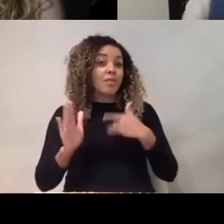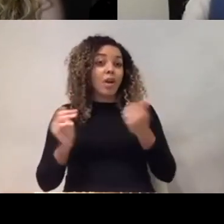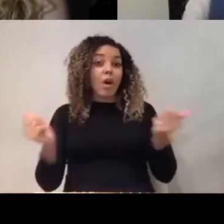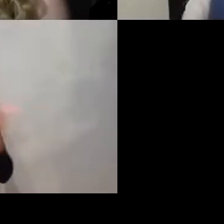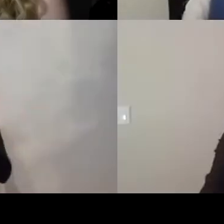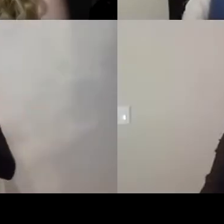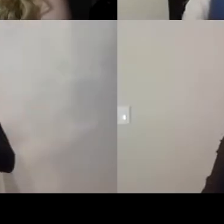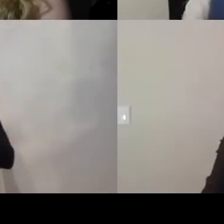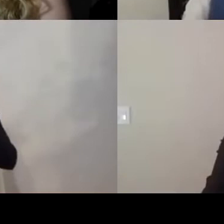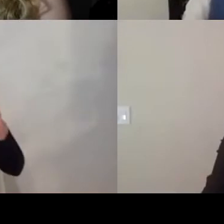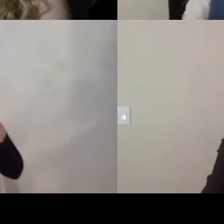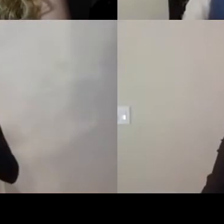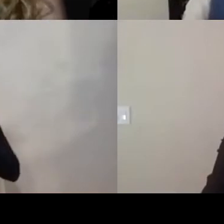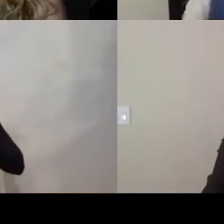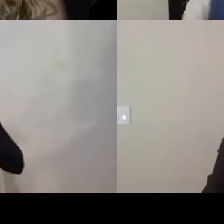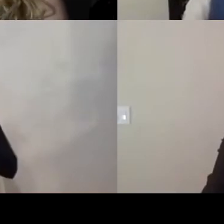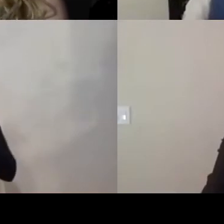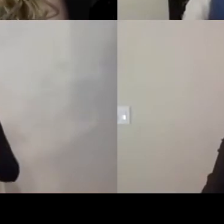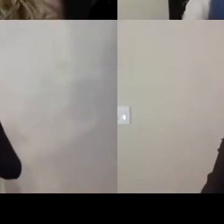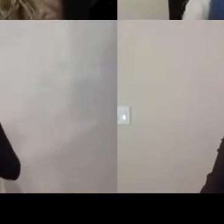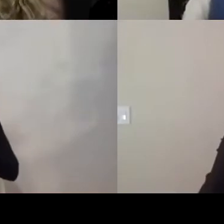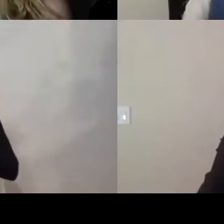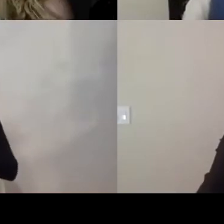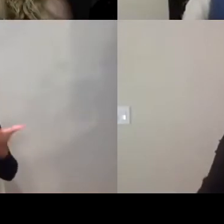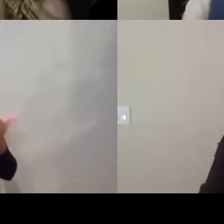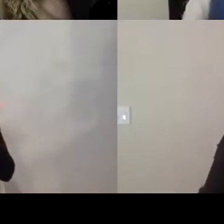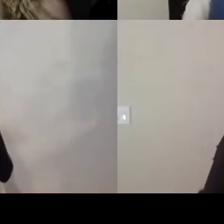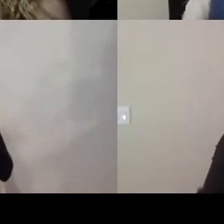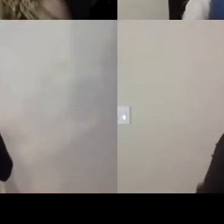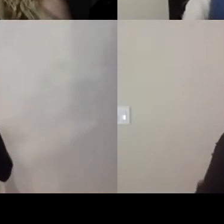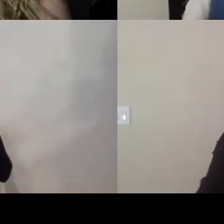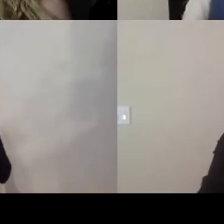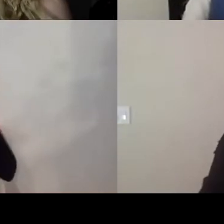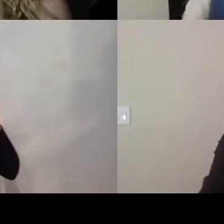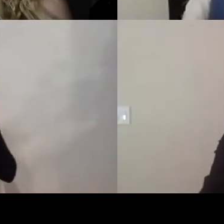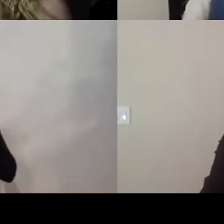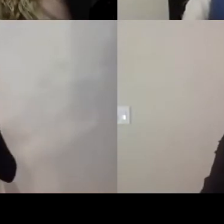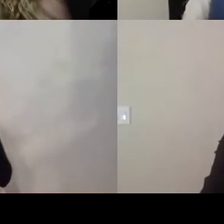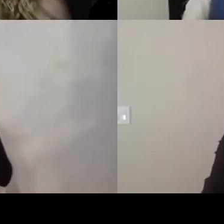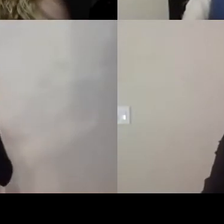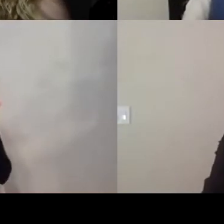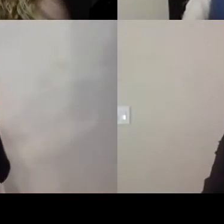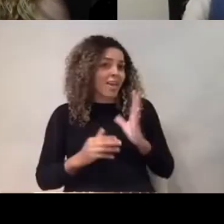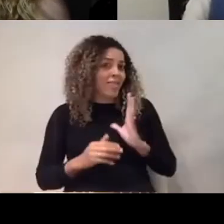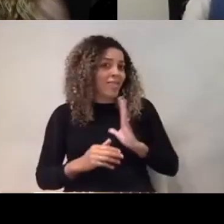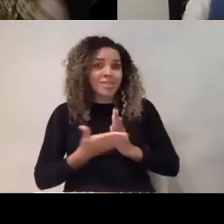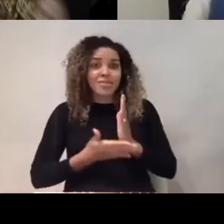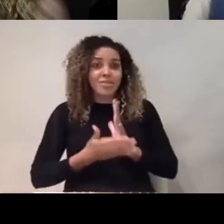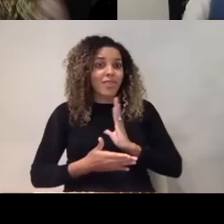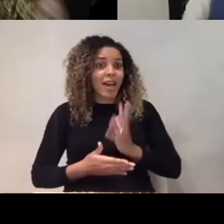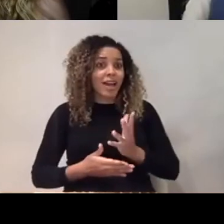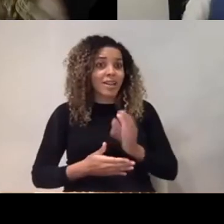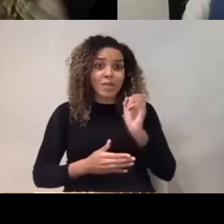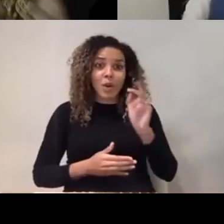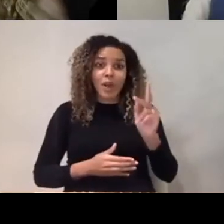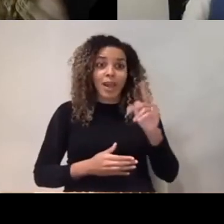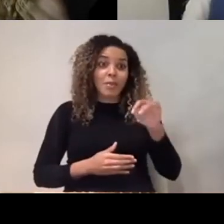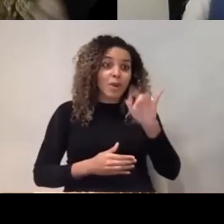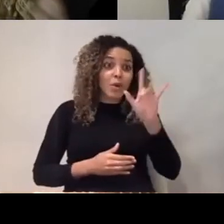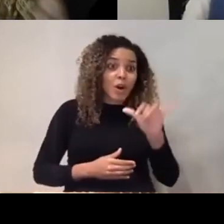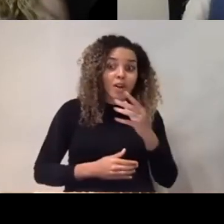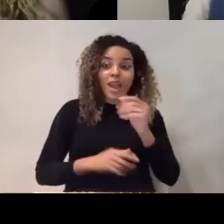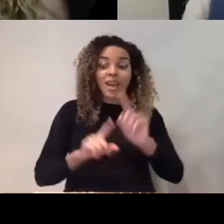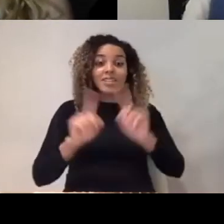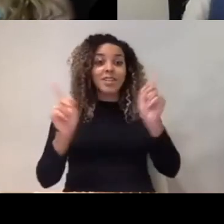a lot more quirky, and it's okay to be quirky and different. Nice, nice.